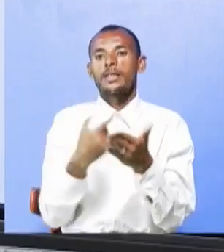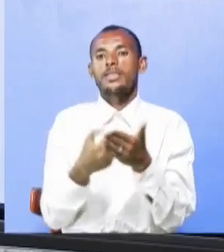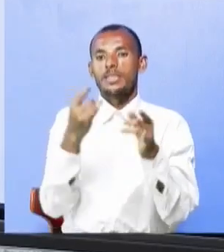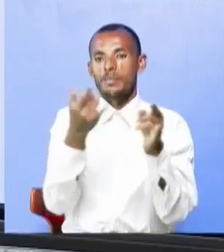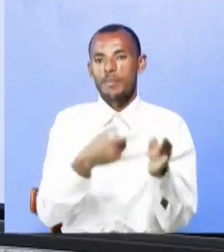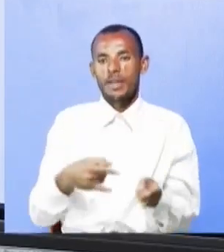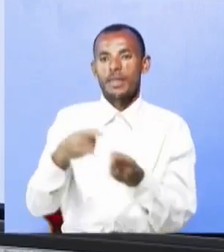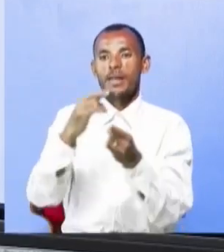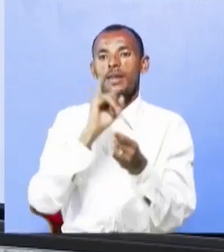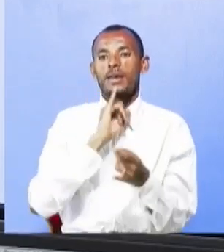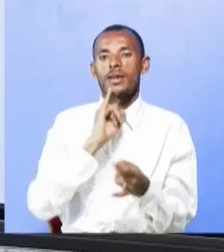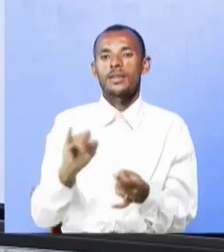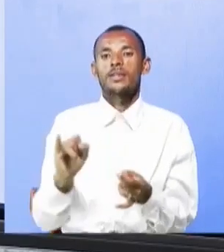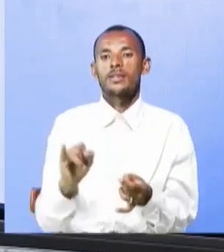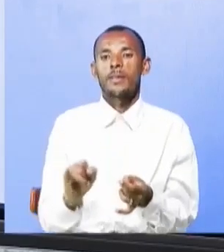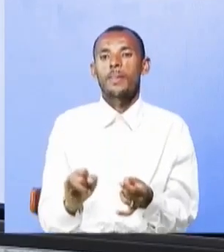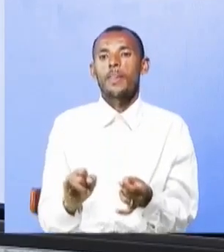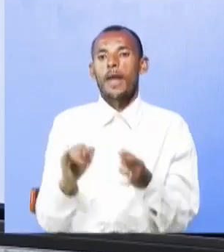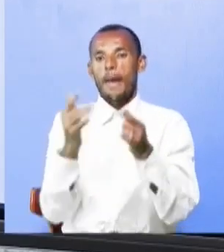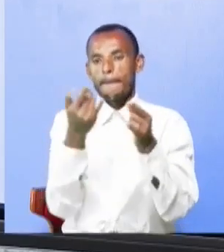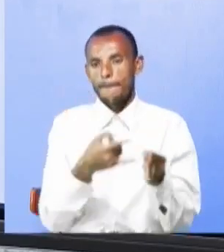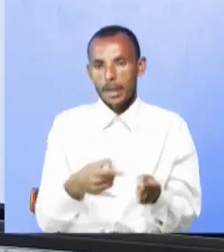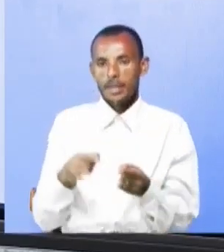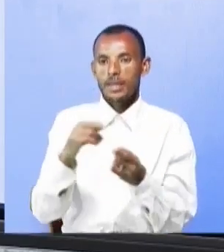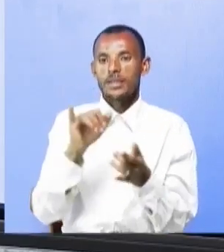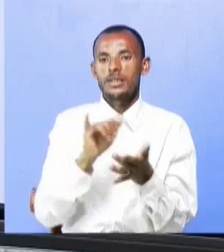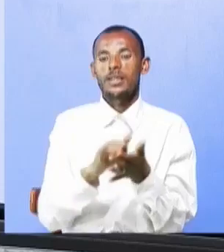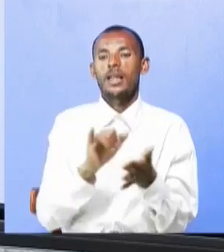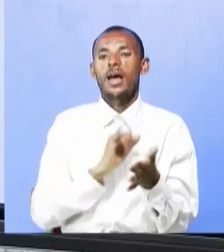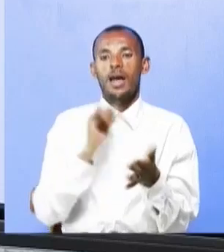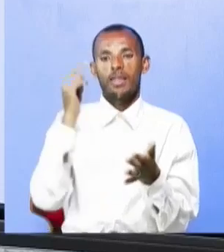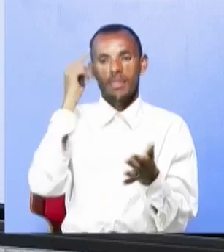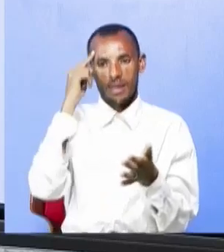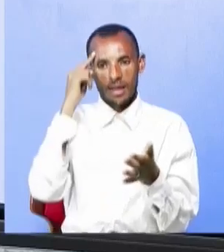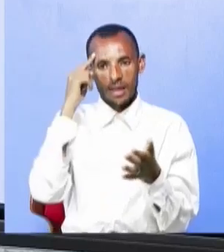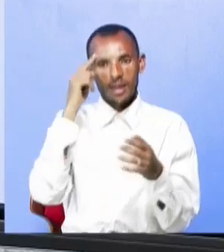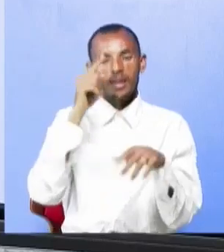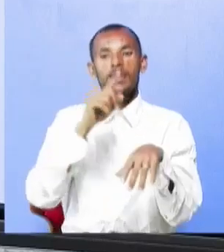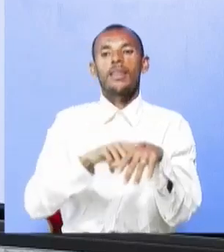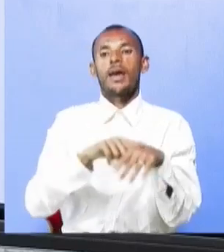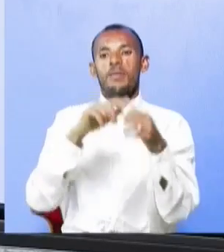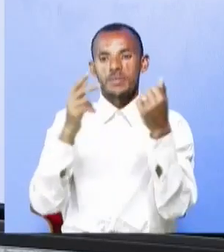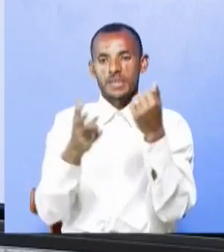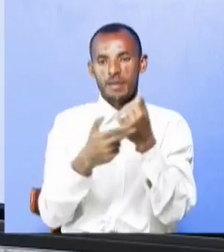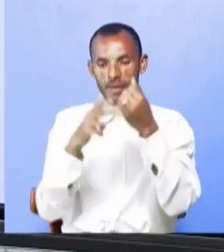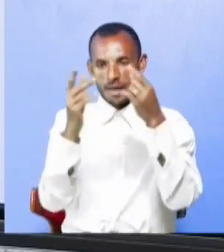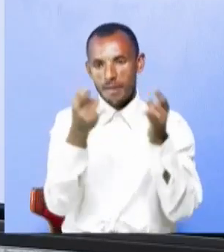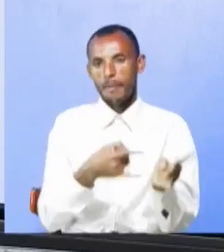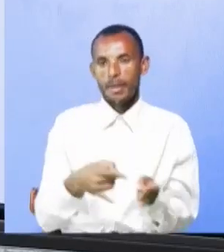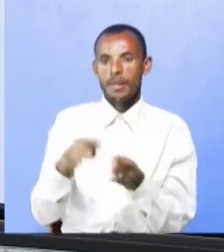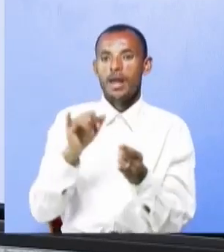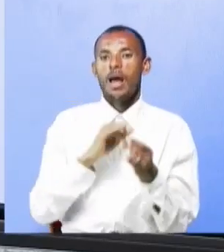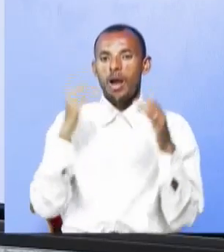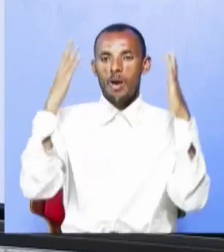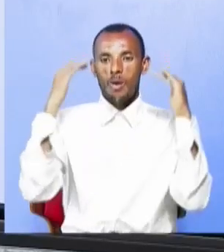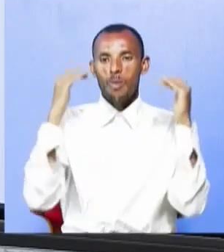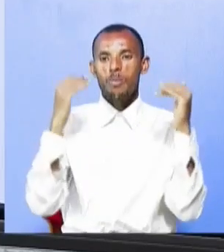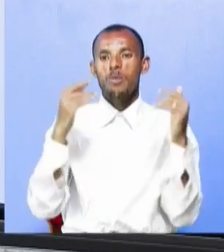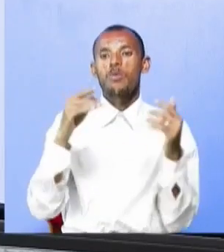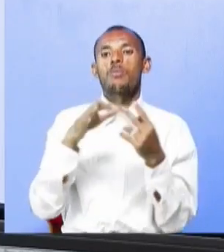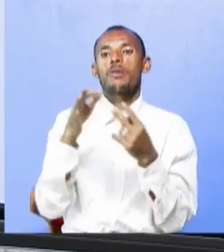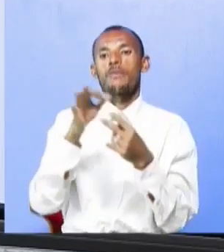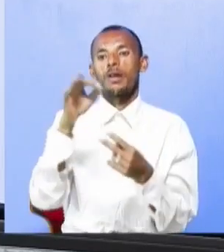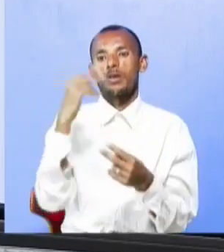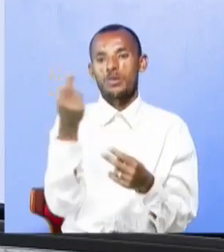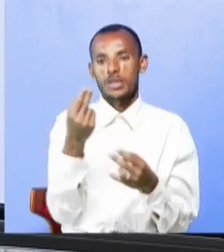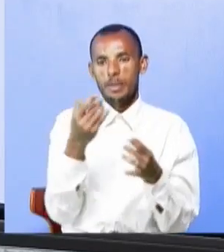method is a method that I think is a time-saving method. So hopefully you prefer to use